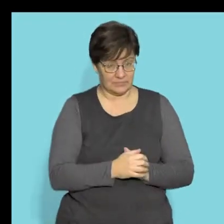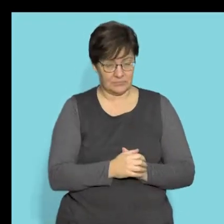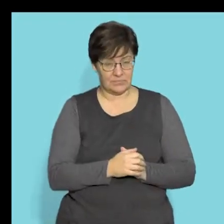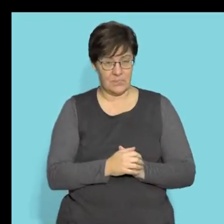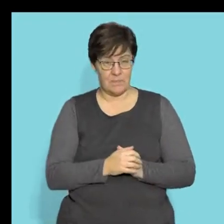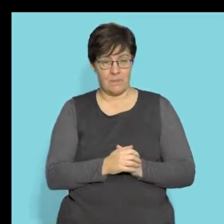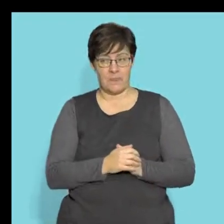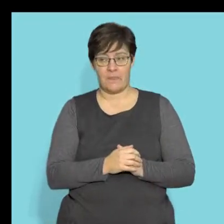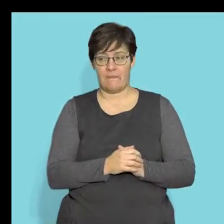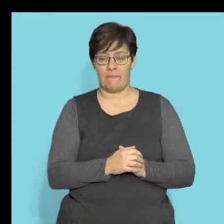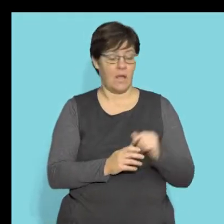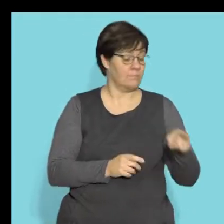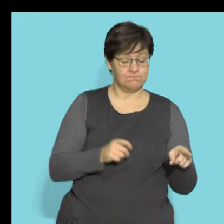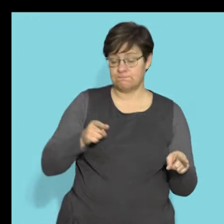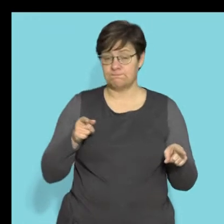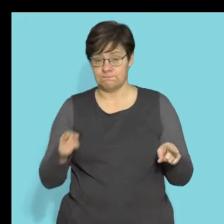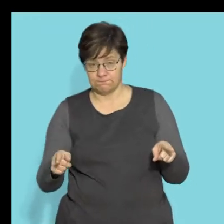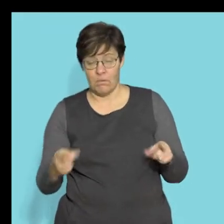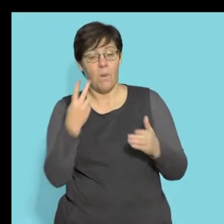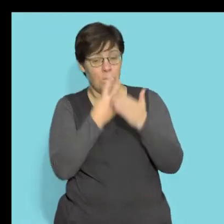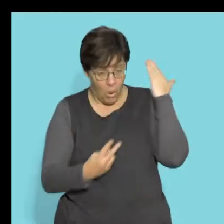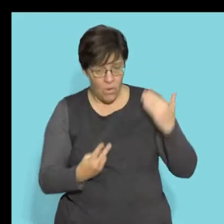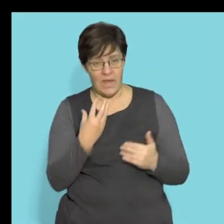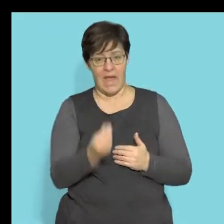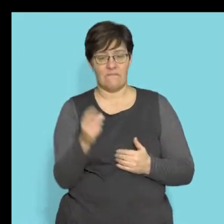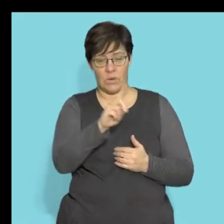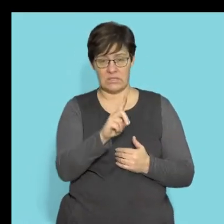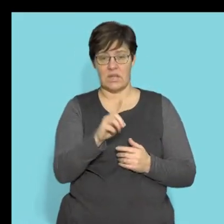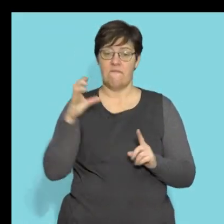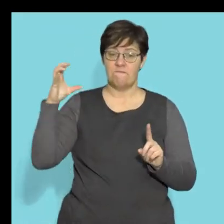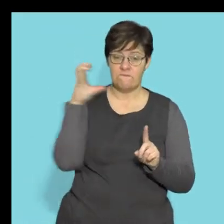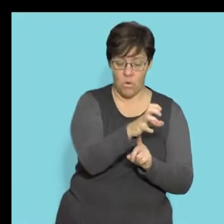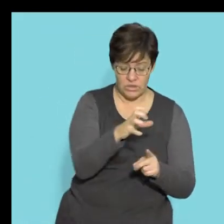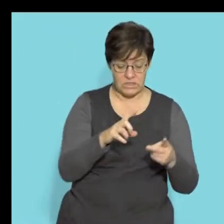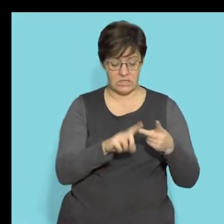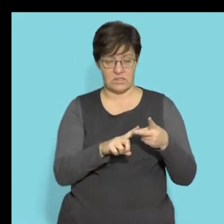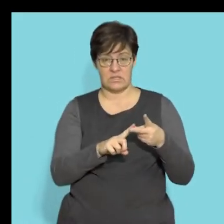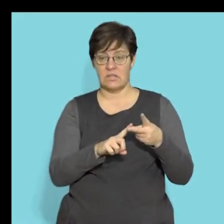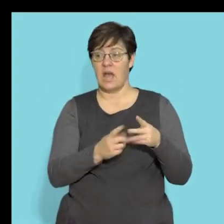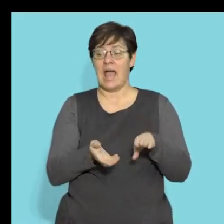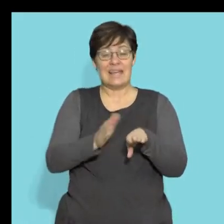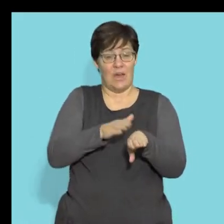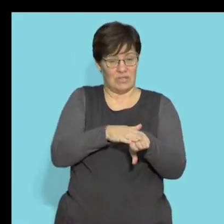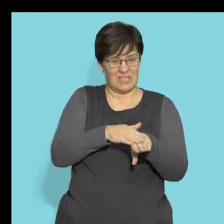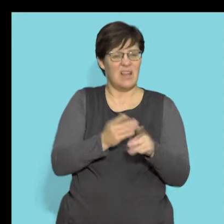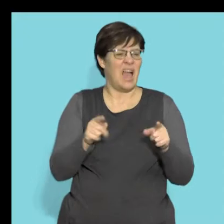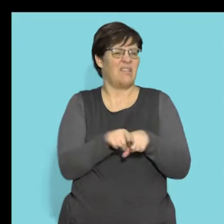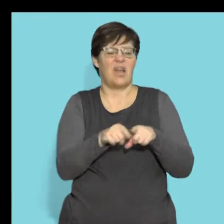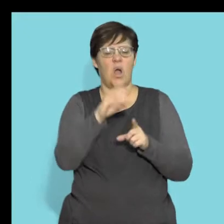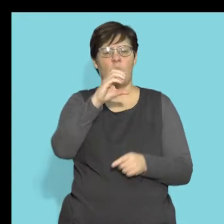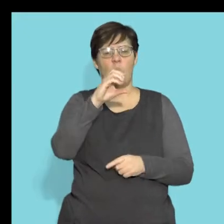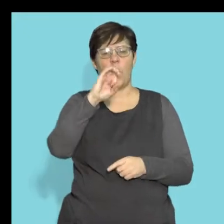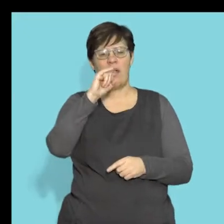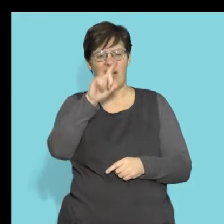We recognize in both of these situations, we're going to be dealing with a force, a current that's usually